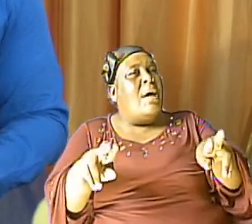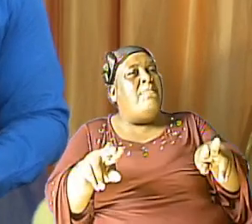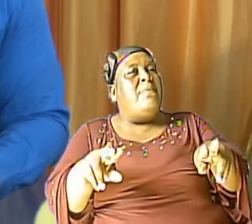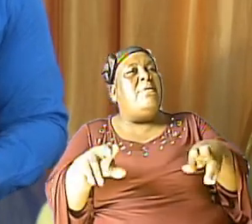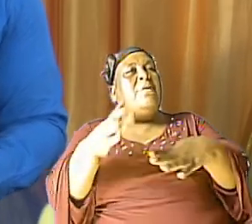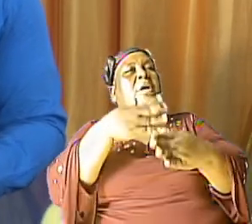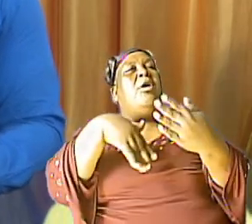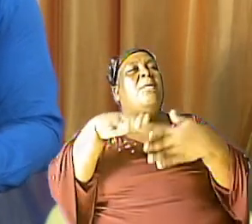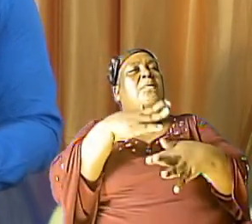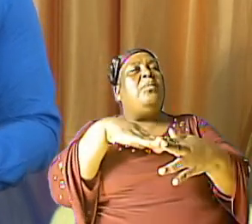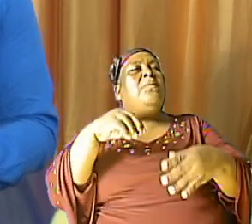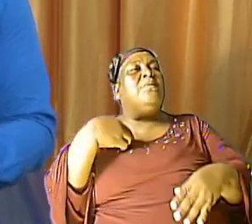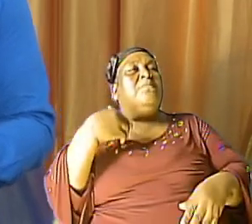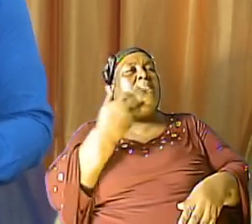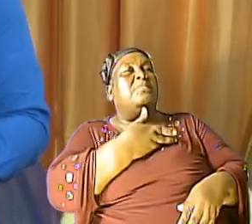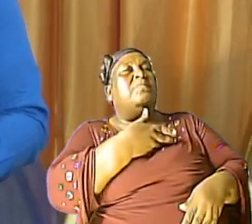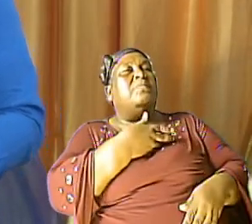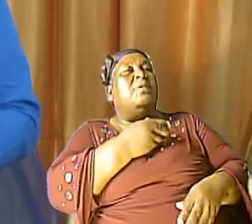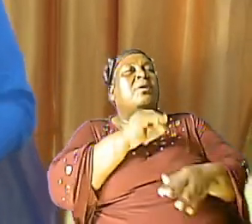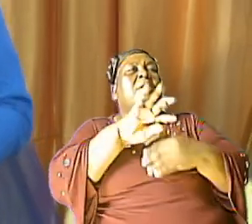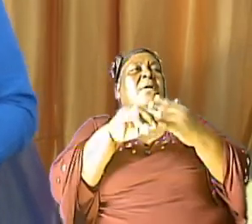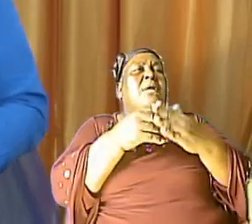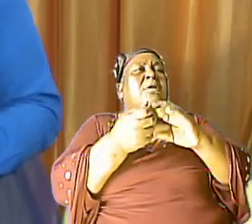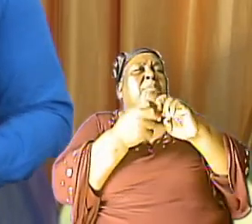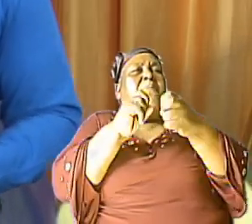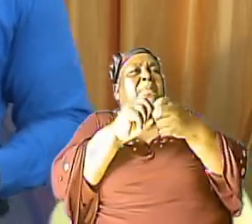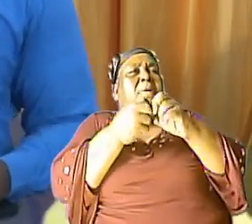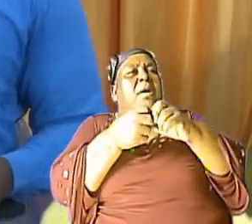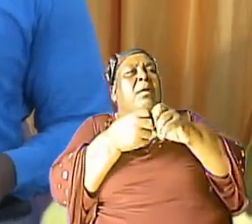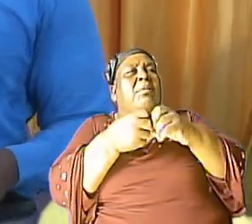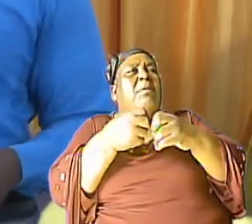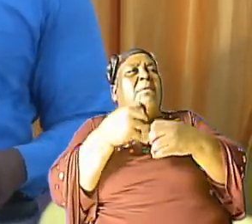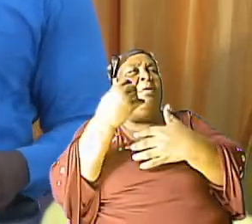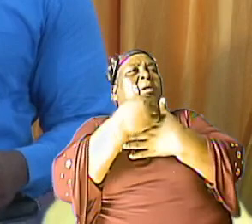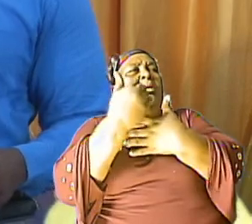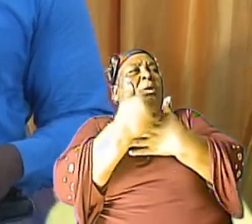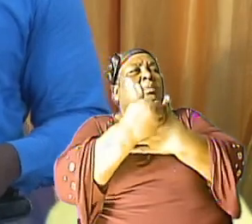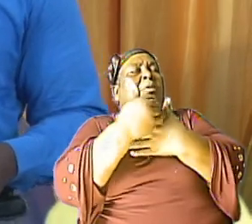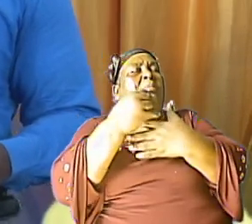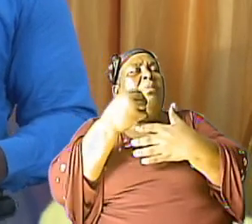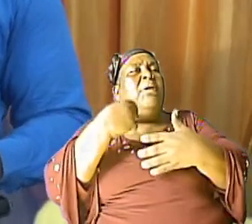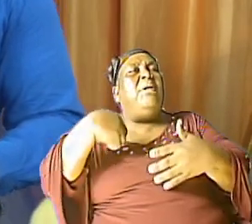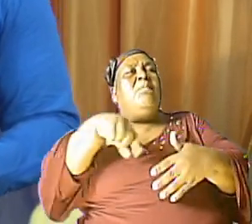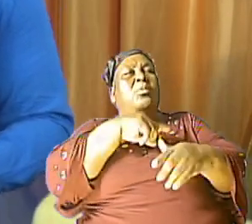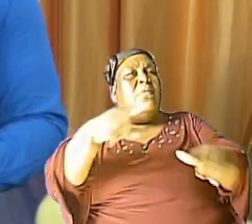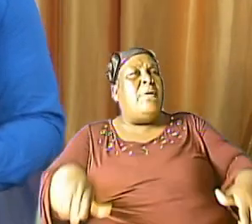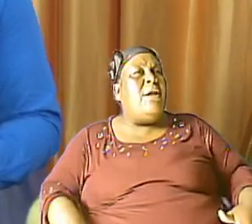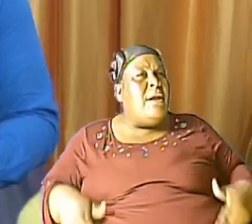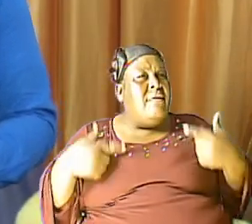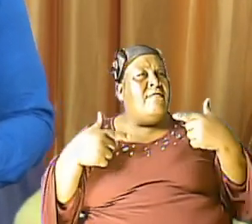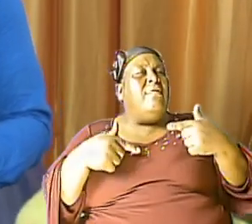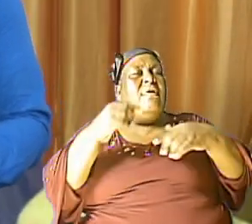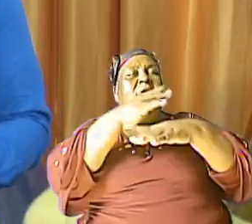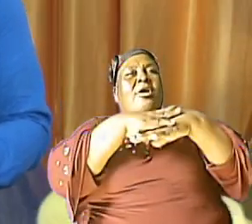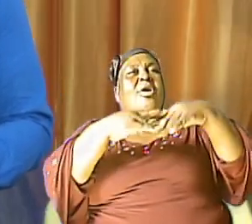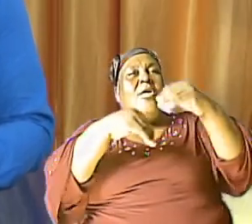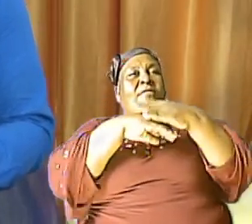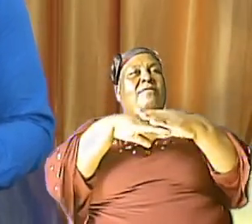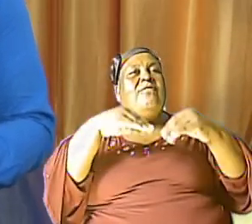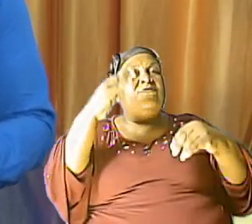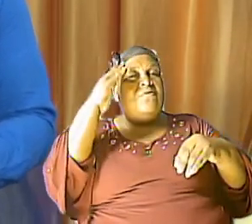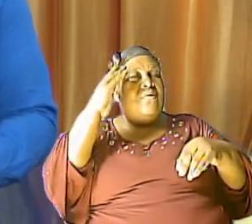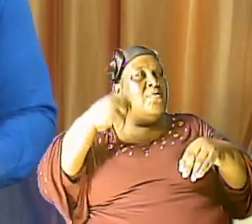us, with all the problems and the troubles that we face, what a comfort to know that we can